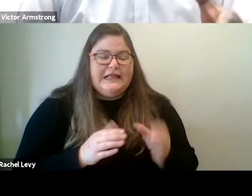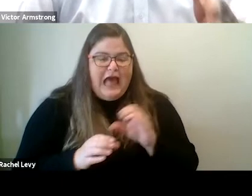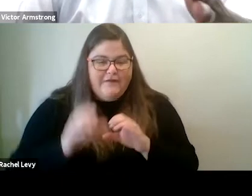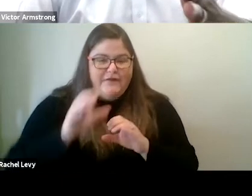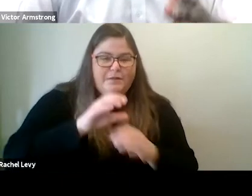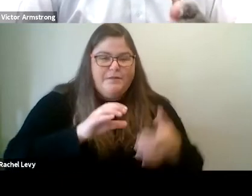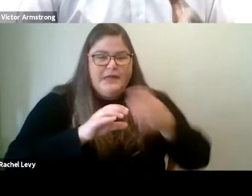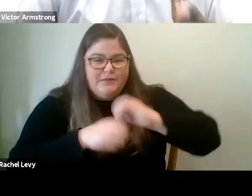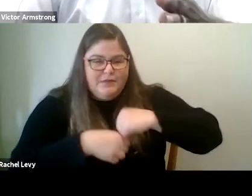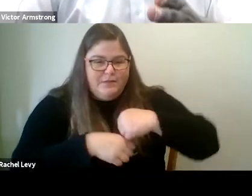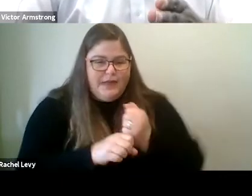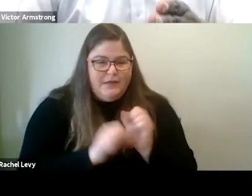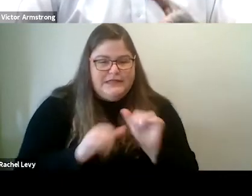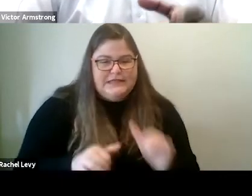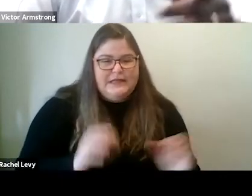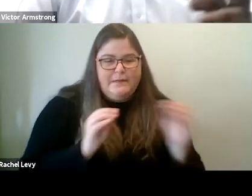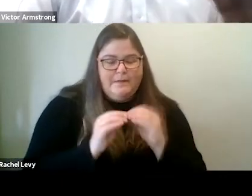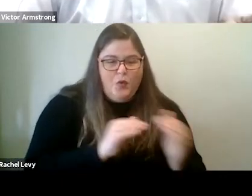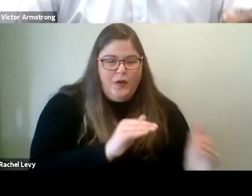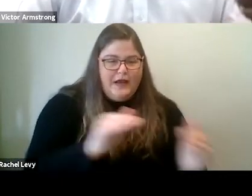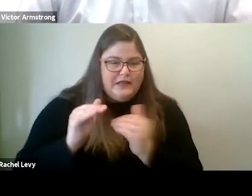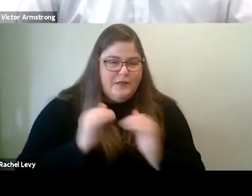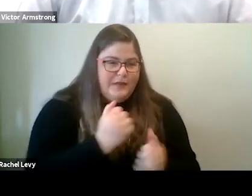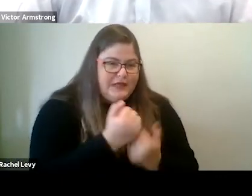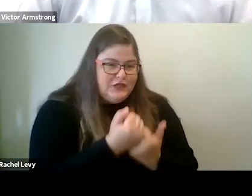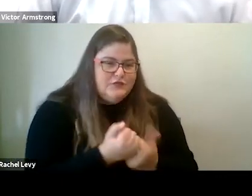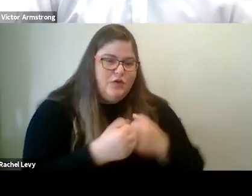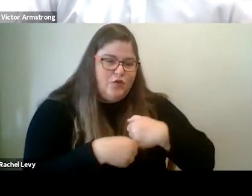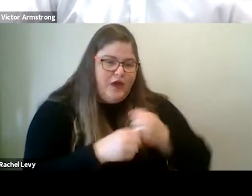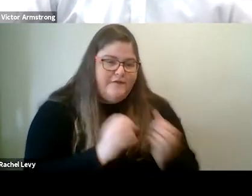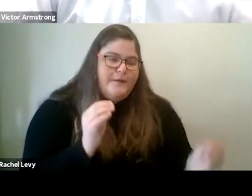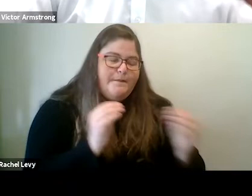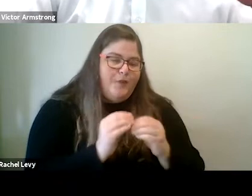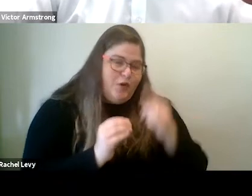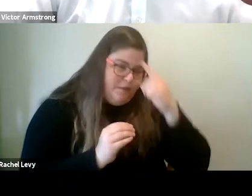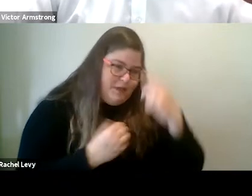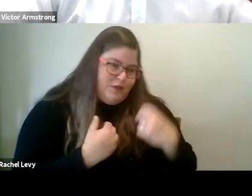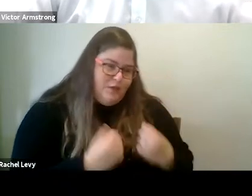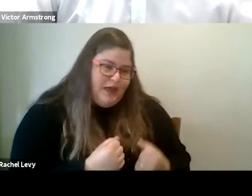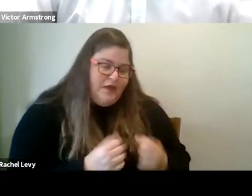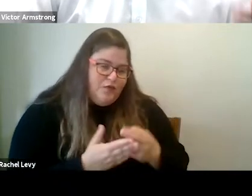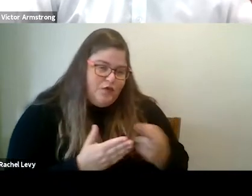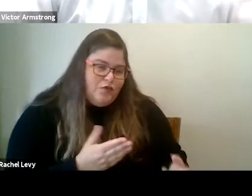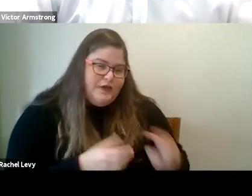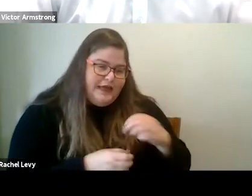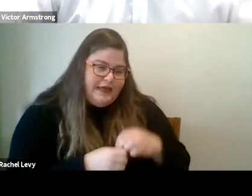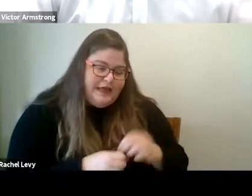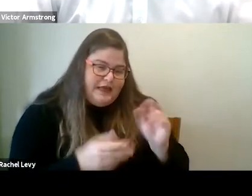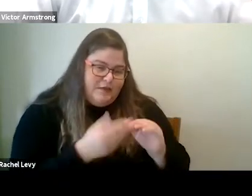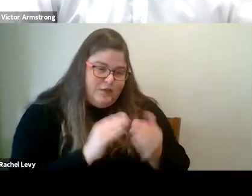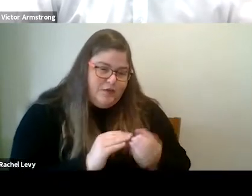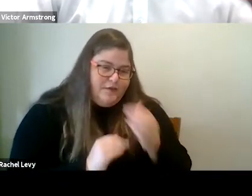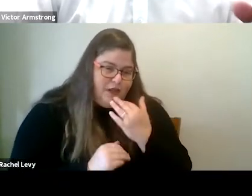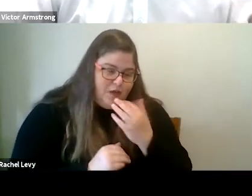creating a system that is more equitable by supporting the creation of more mental health resources in communities of color and underserved